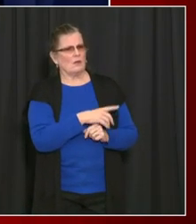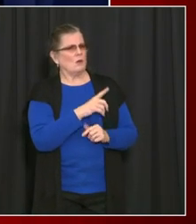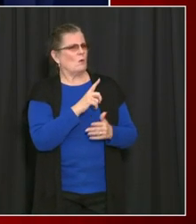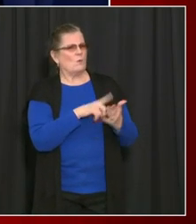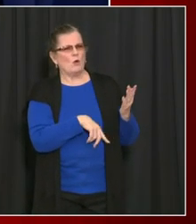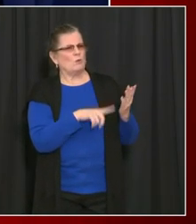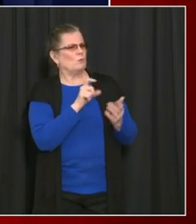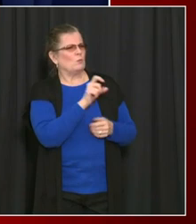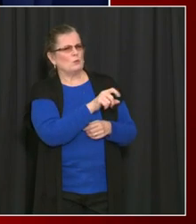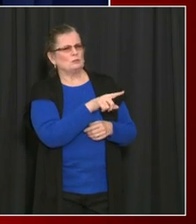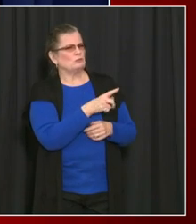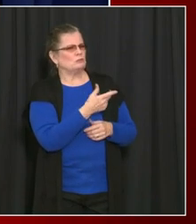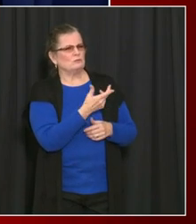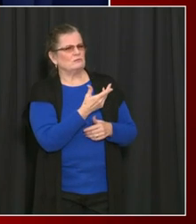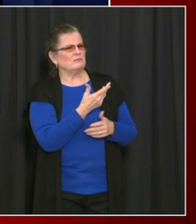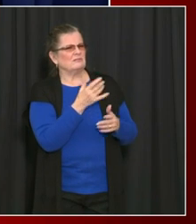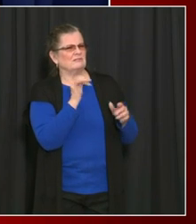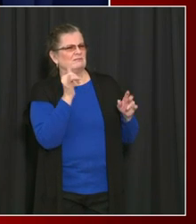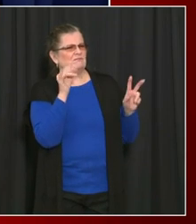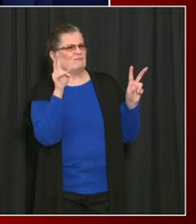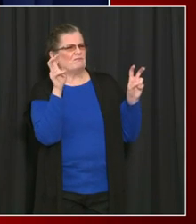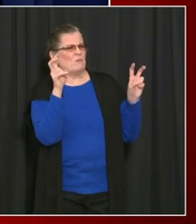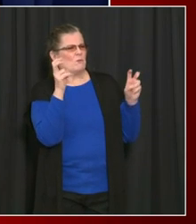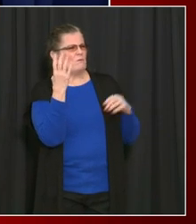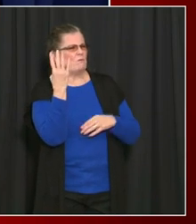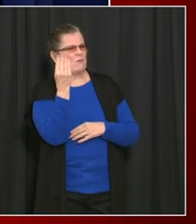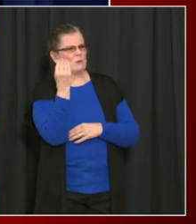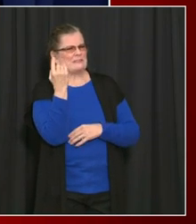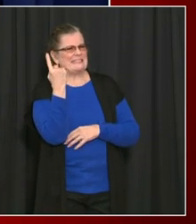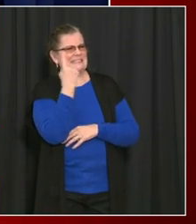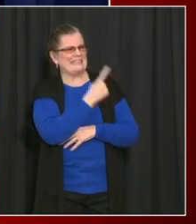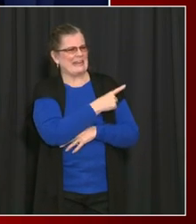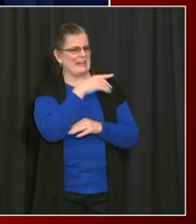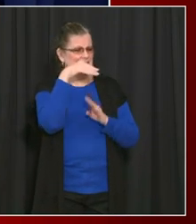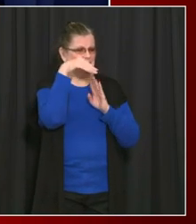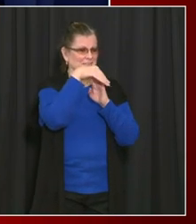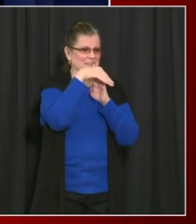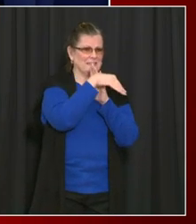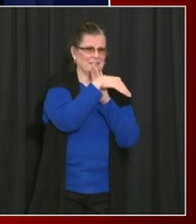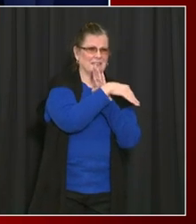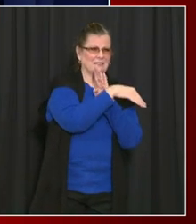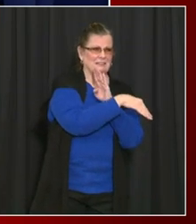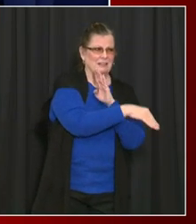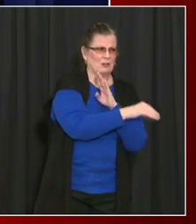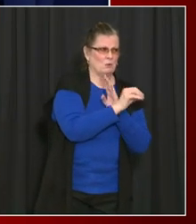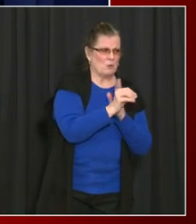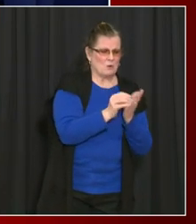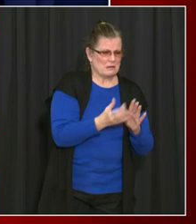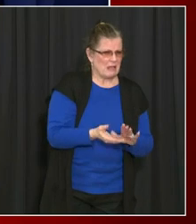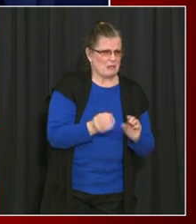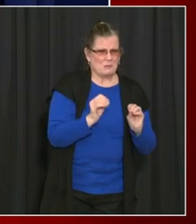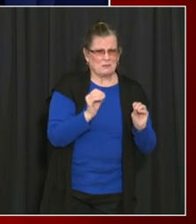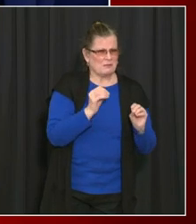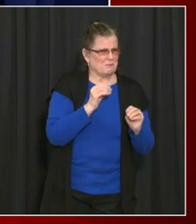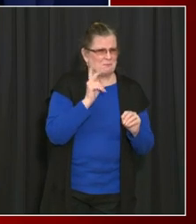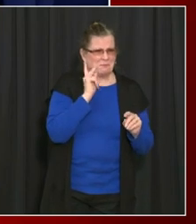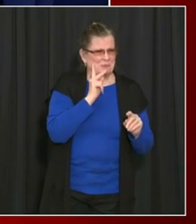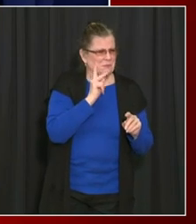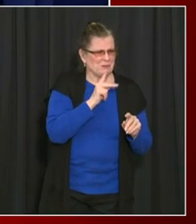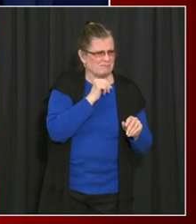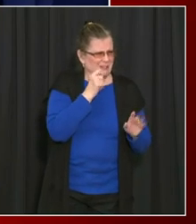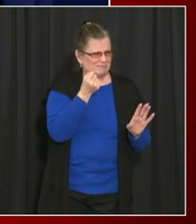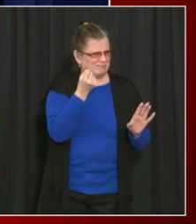the 14-day decrease in community spread and just quite not understanding that.